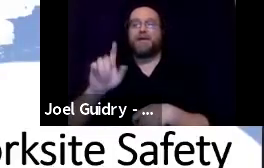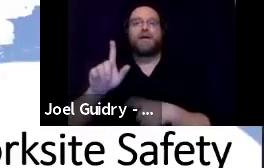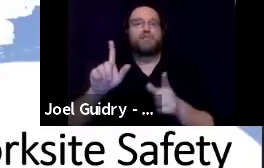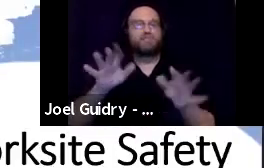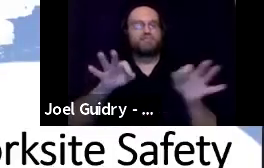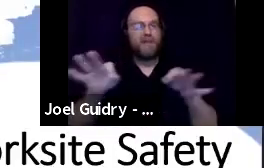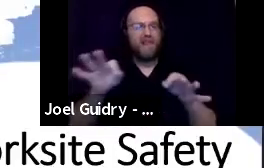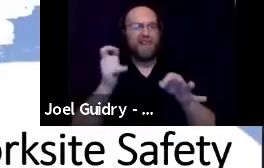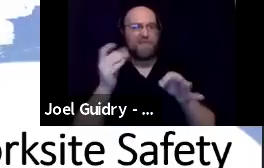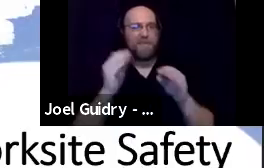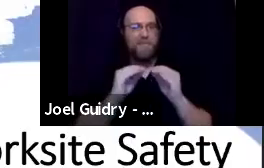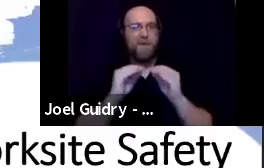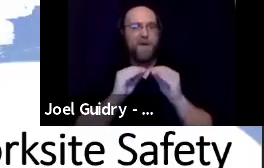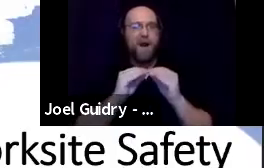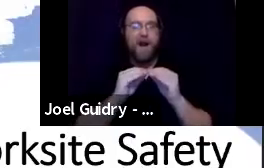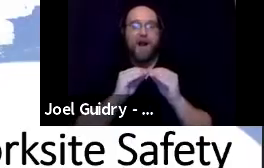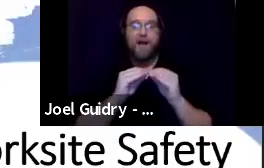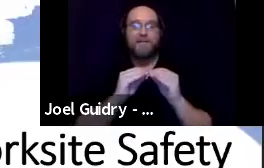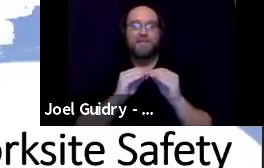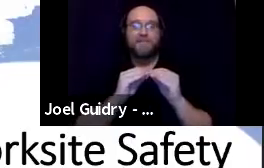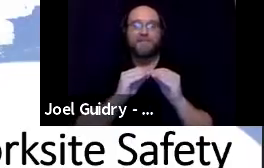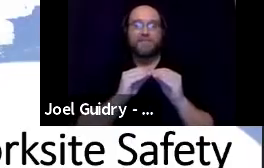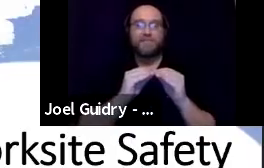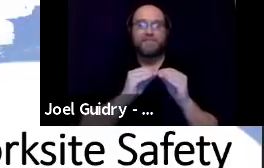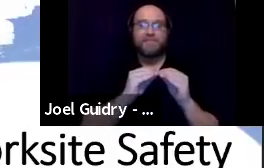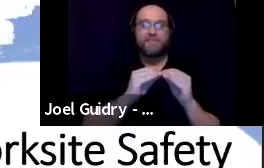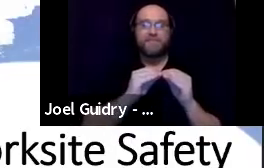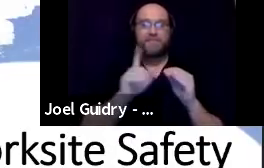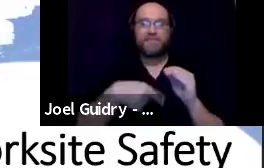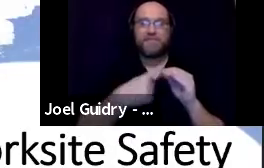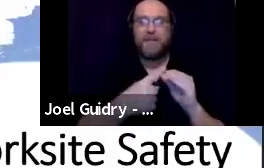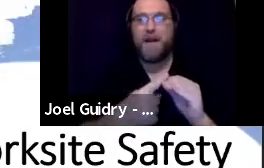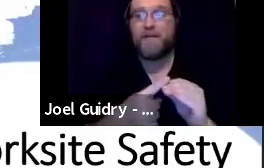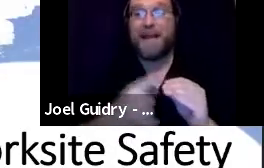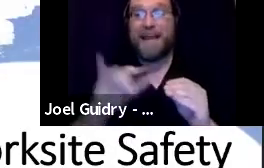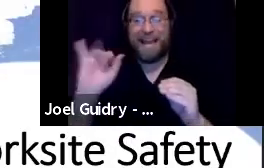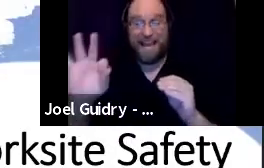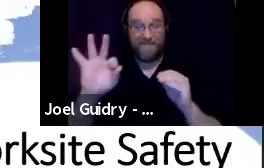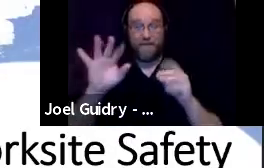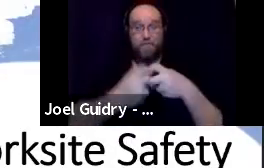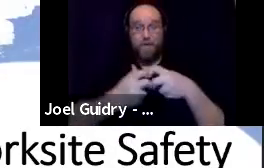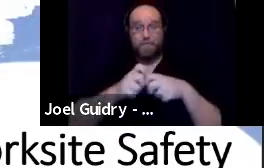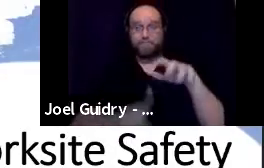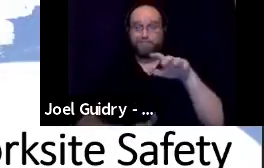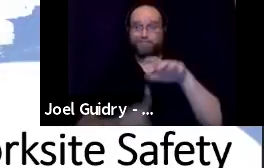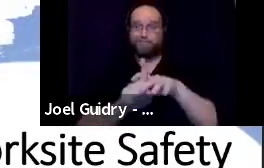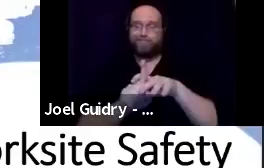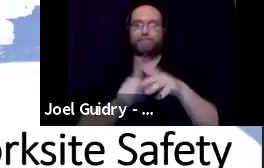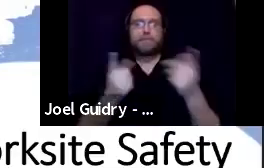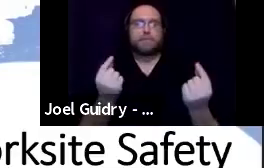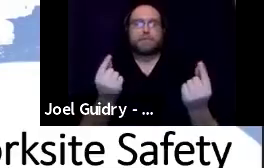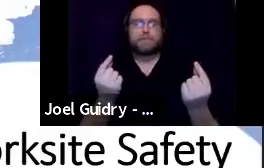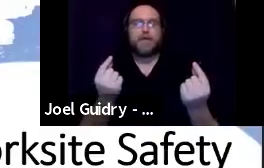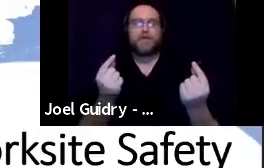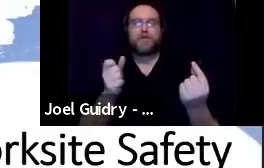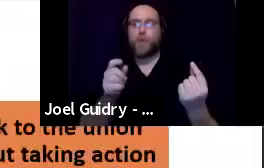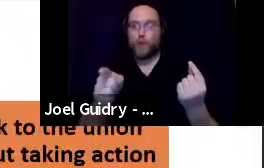about what you do when there is a problem so that you don't get yourself in